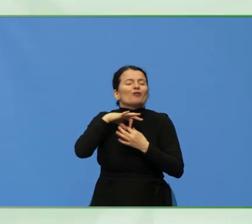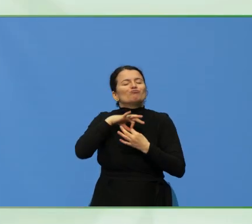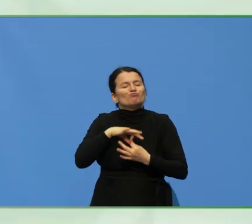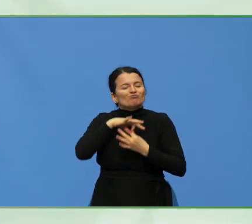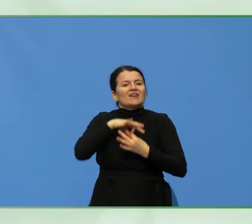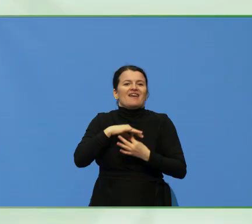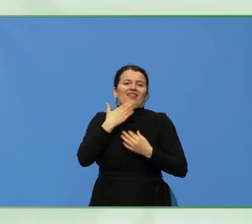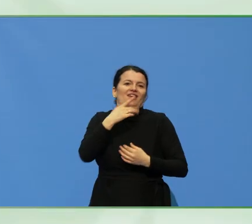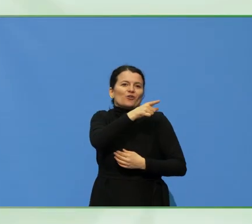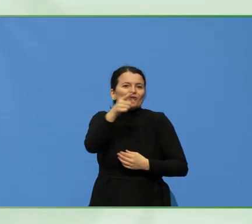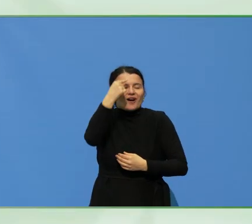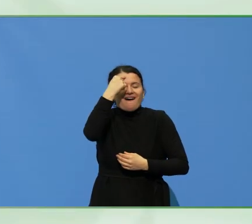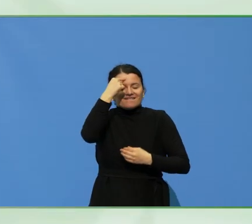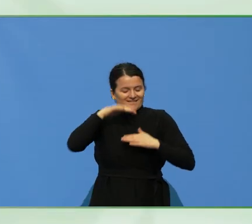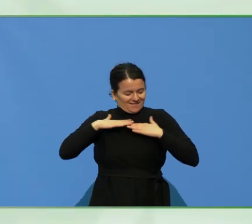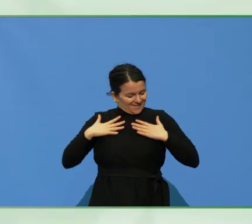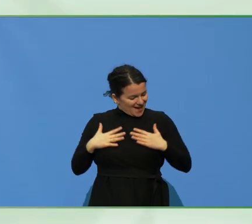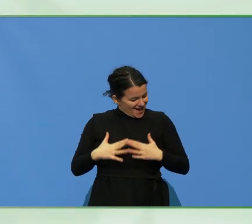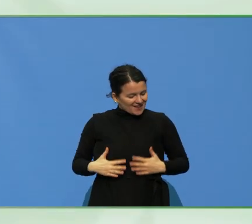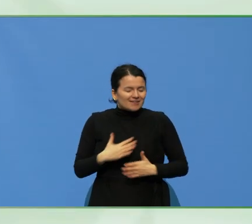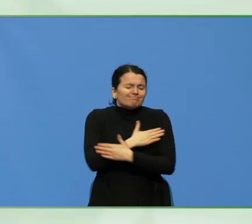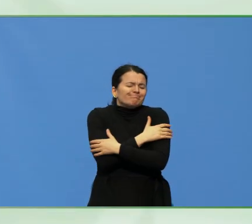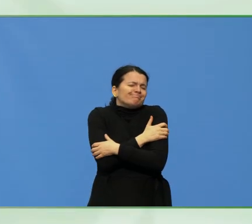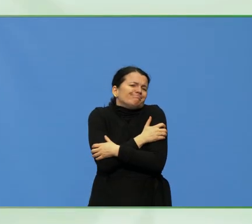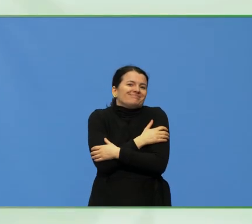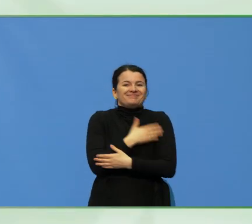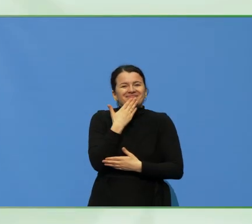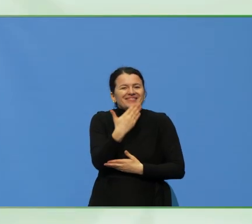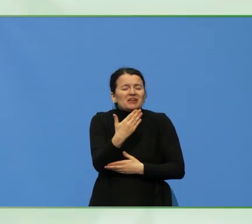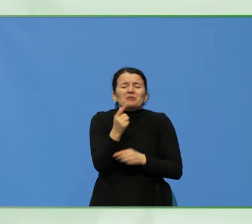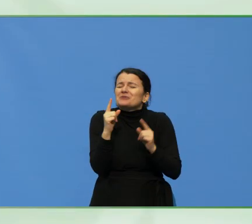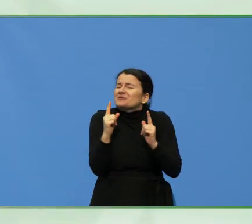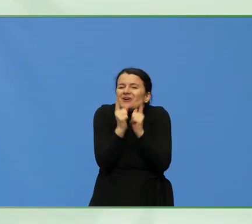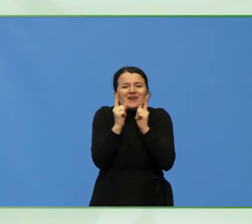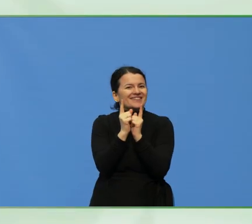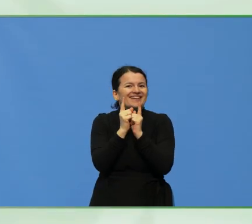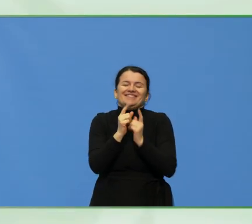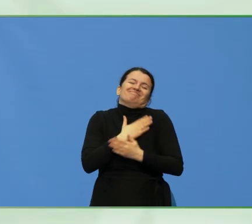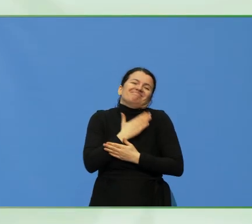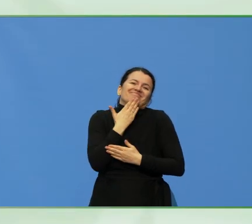body for these few minutes. Enjoy the rest of the day and the conference.